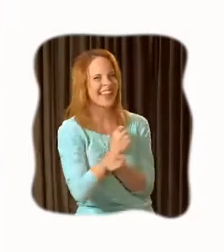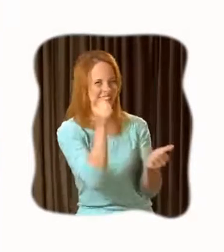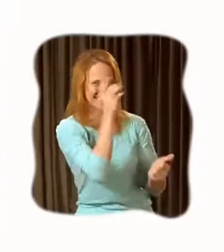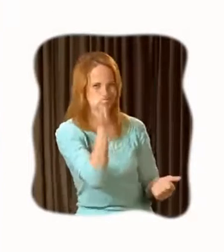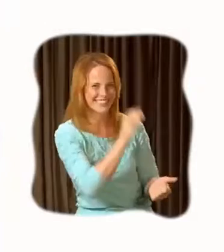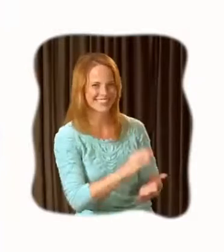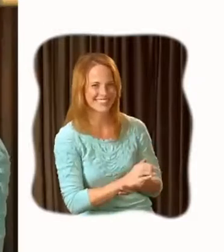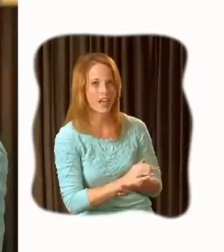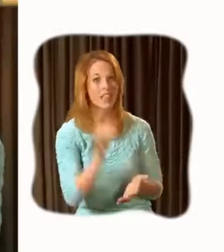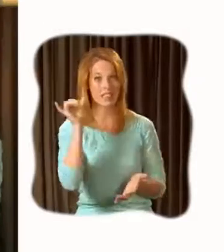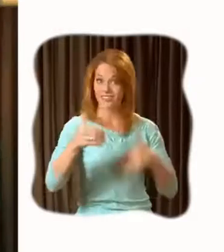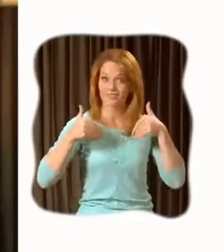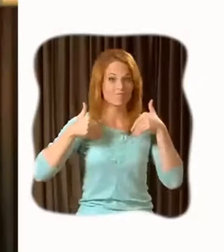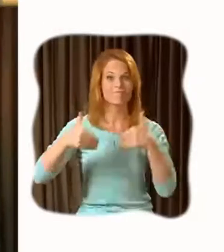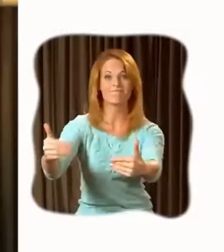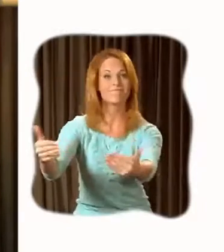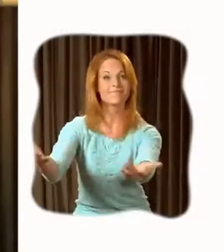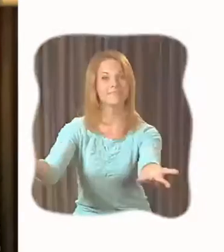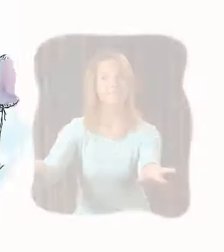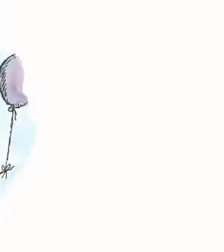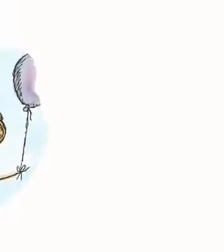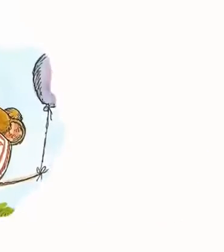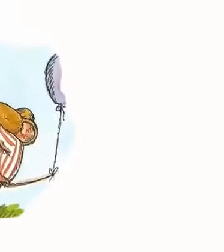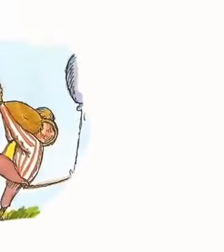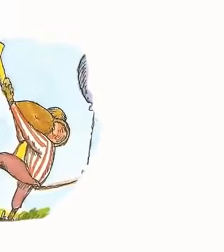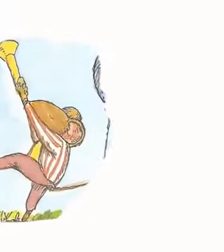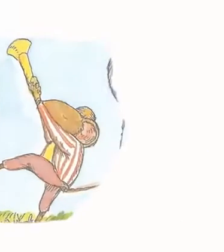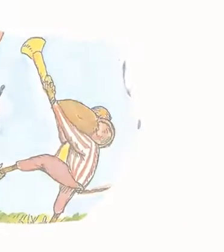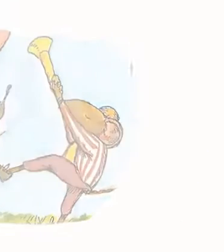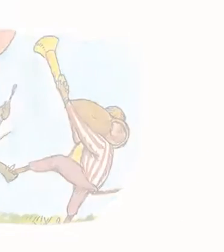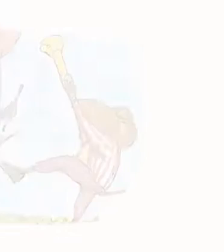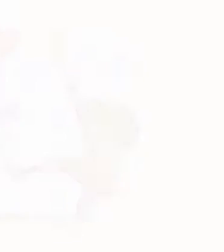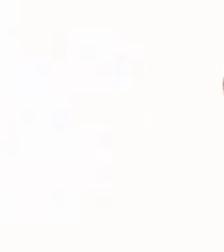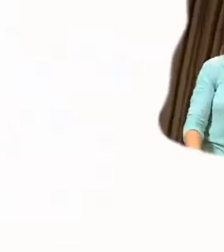Wilson and Chester. That's the way it was.